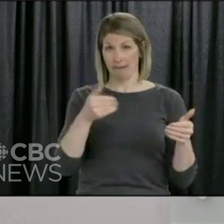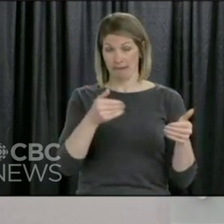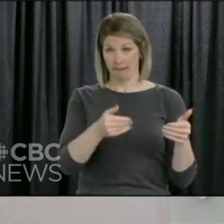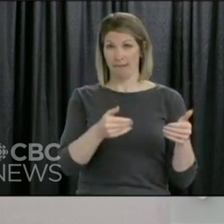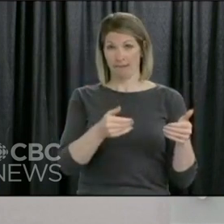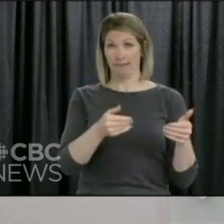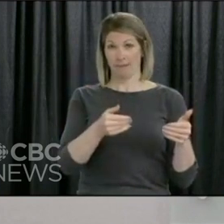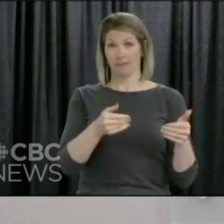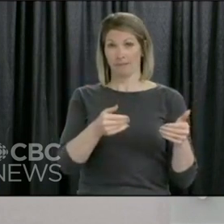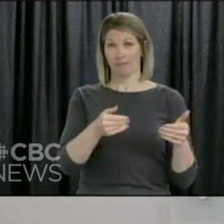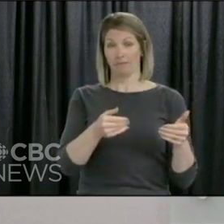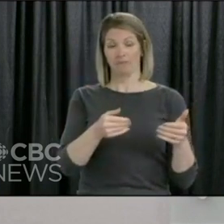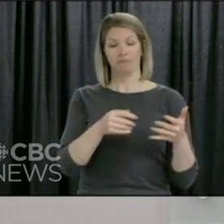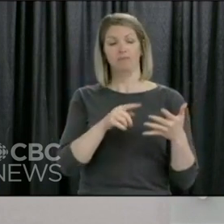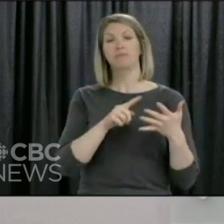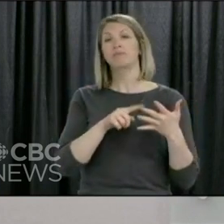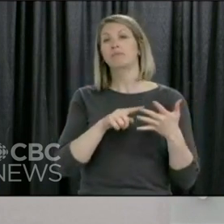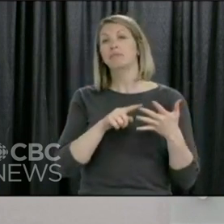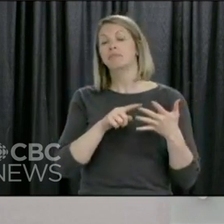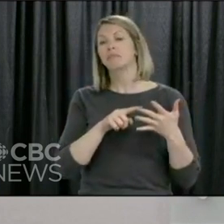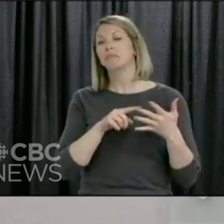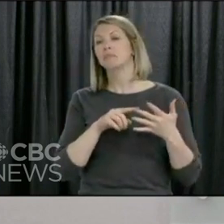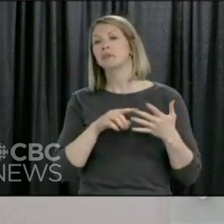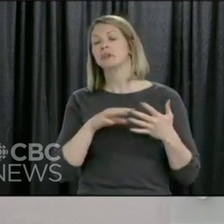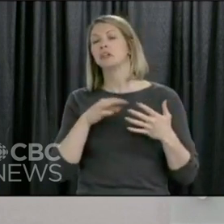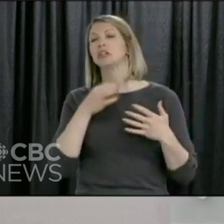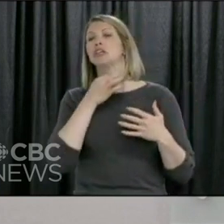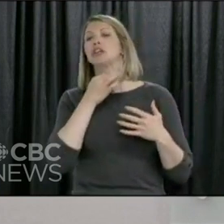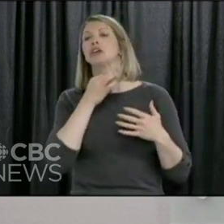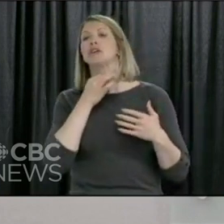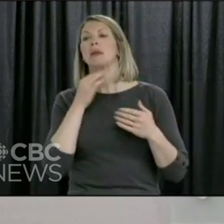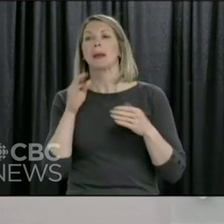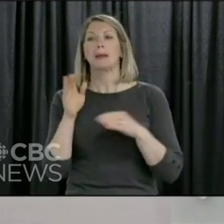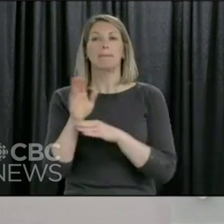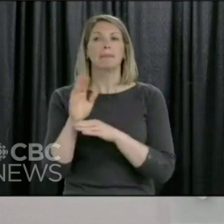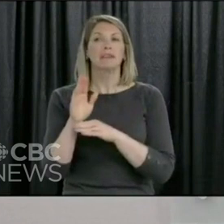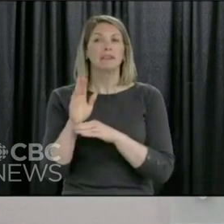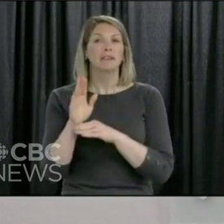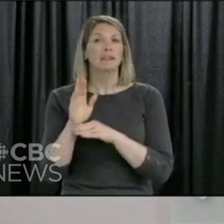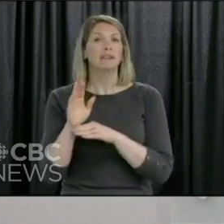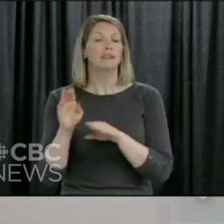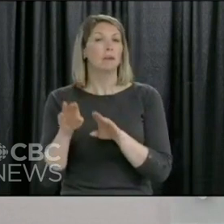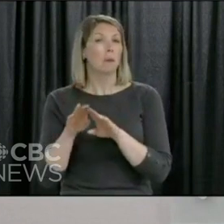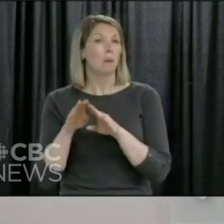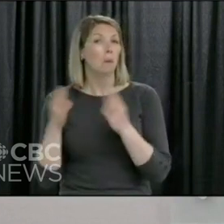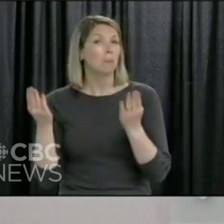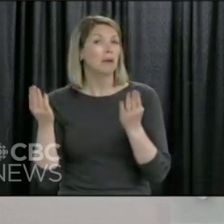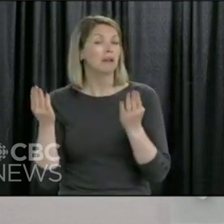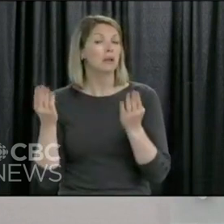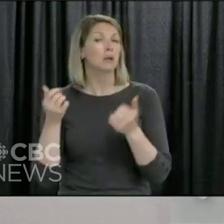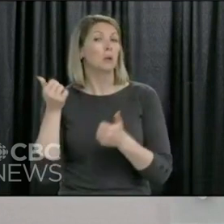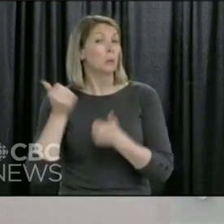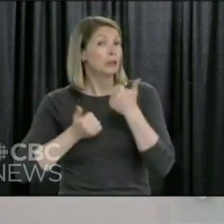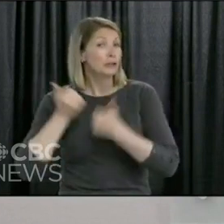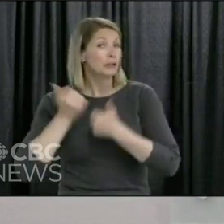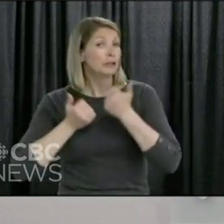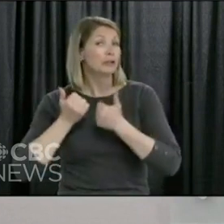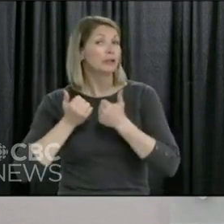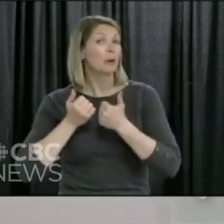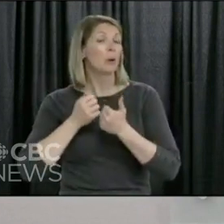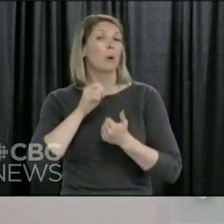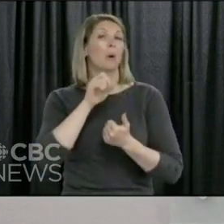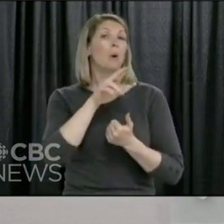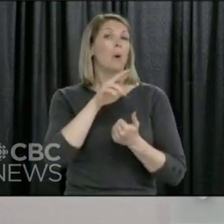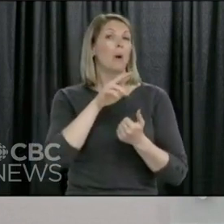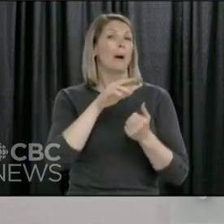when businesses and just the general public can get an idea about a better indication of what level three will look like in terms of bubble expansion